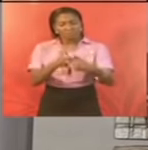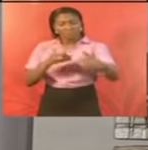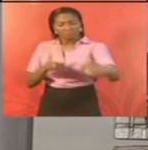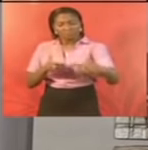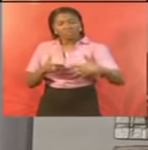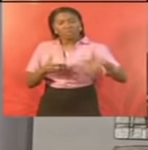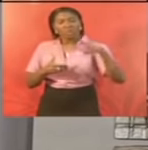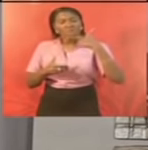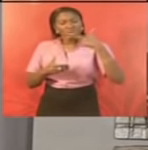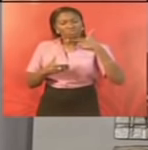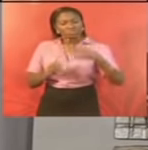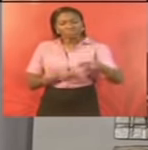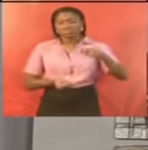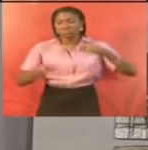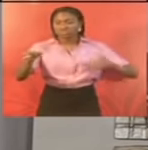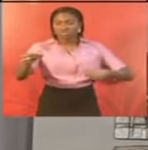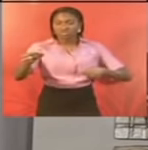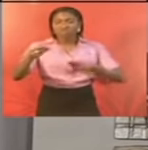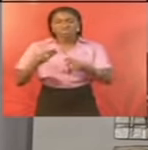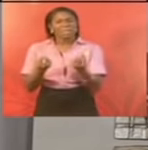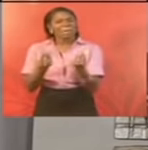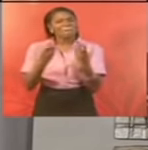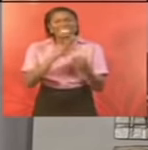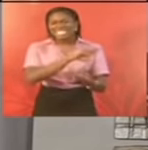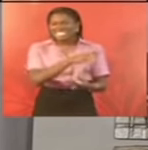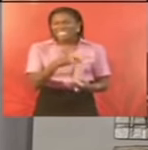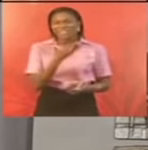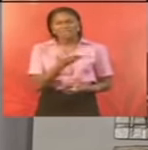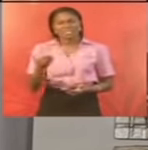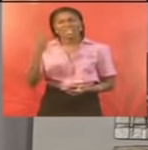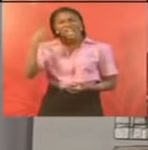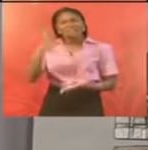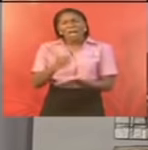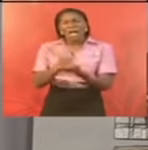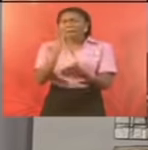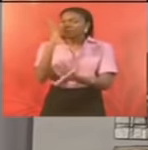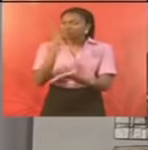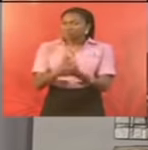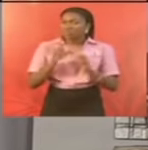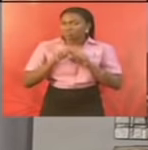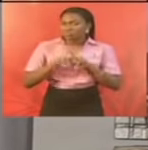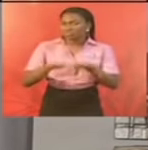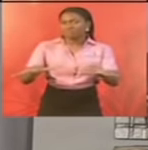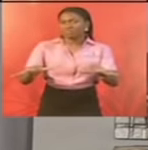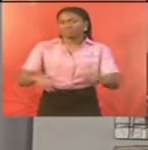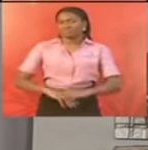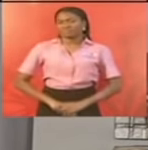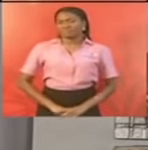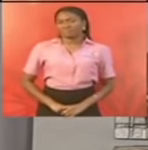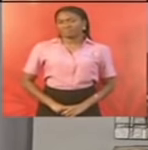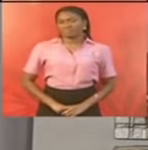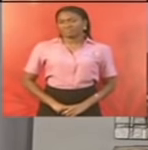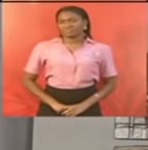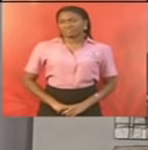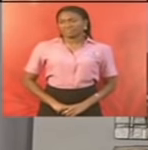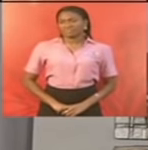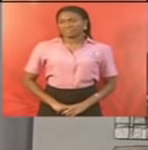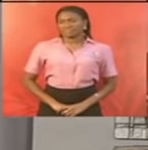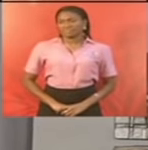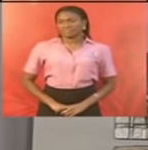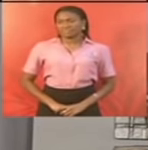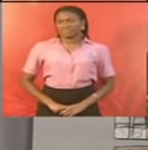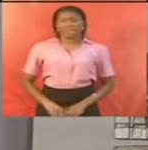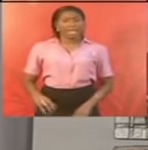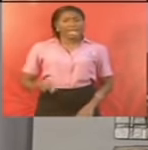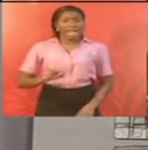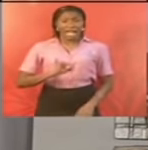risk. But right now, there is no form, to the best of my knowledge, maybe Dr. Hines could assist me here. There's no